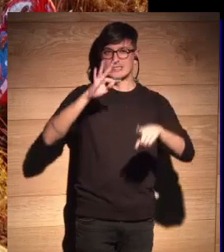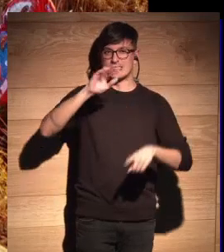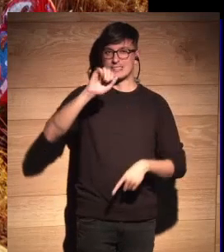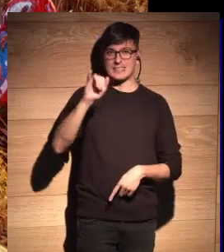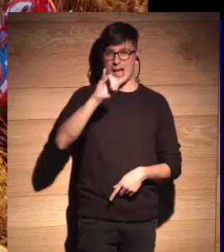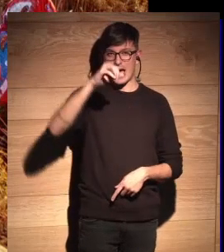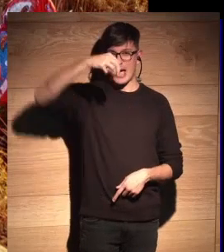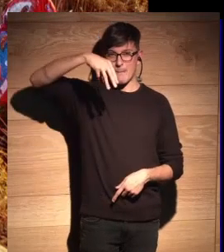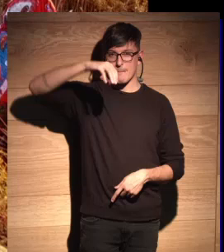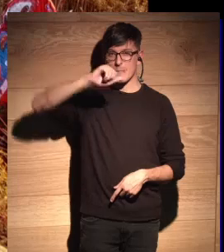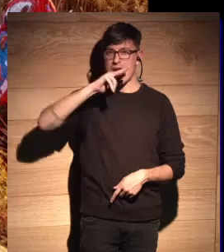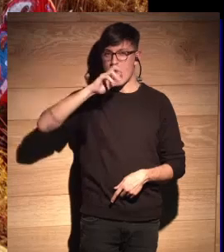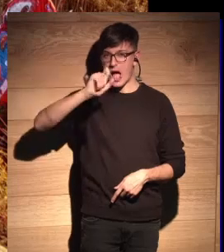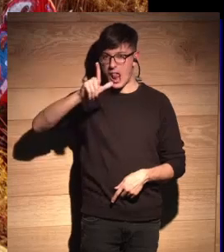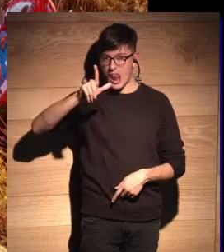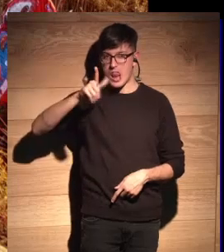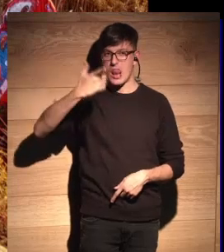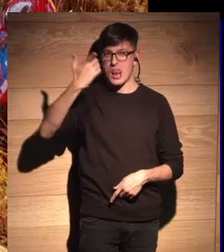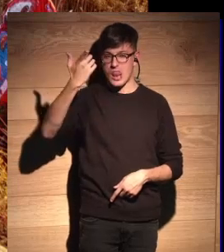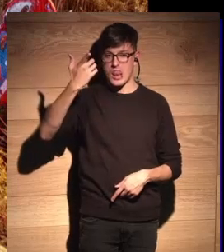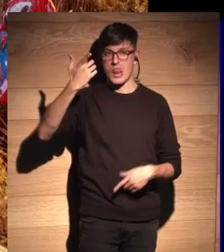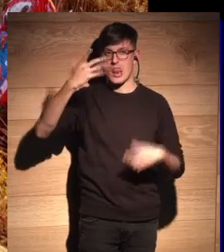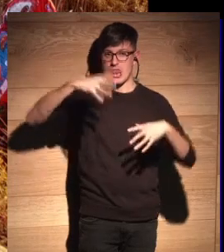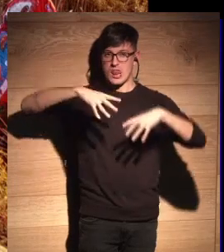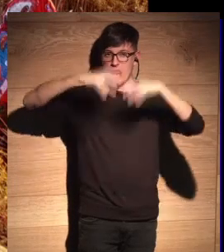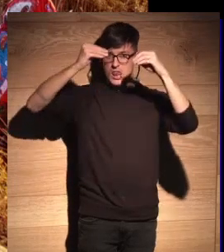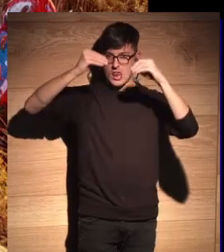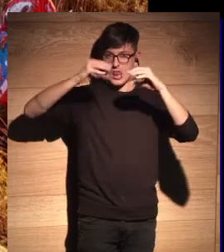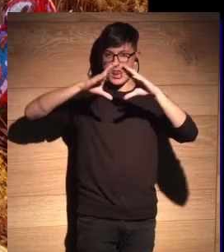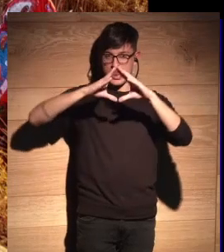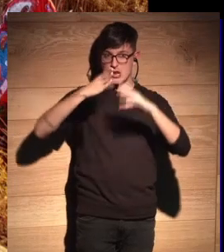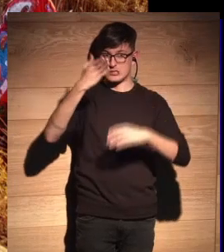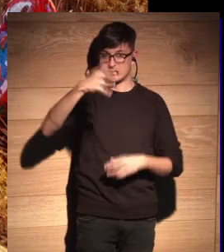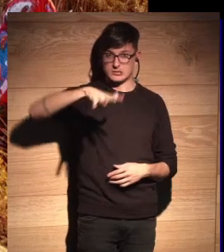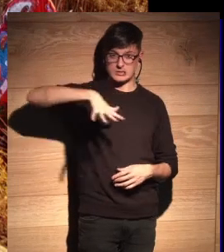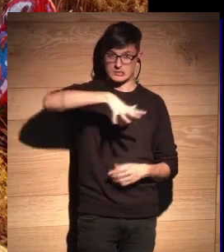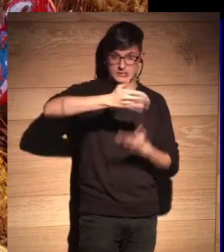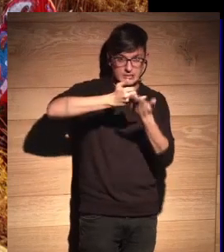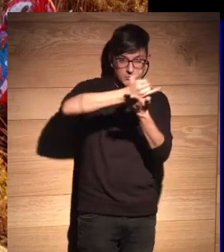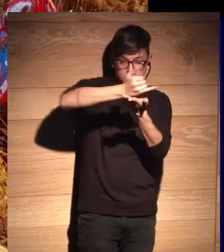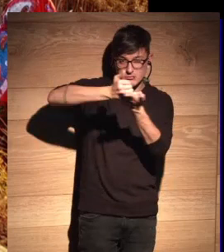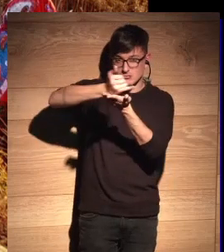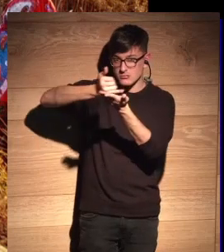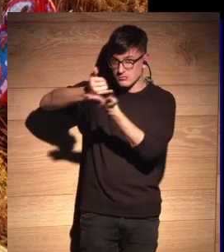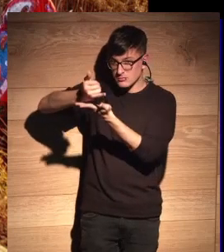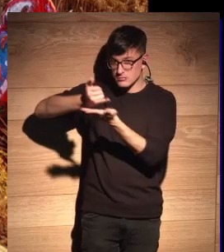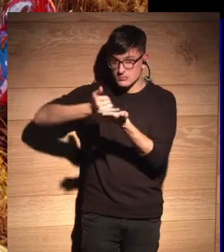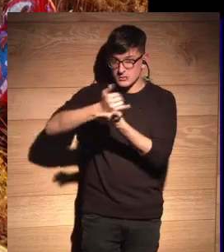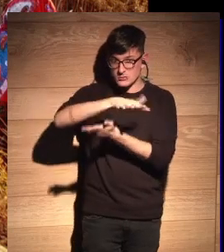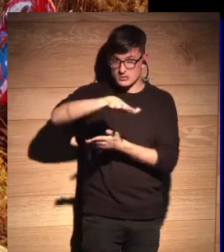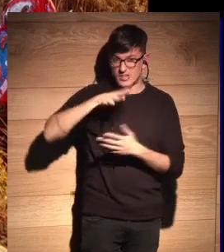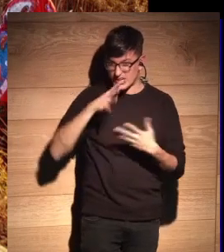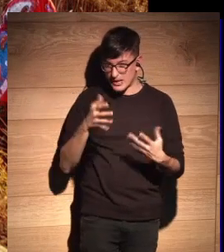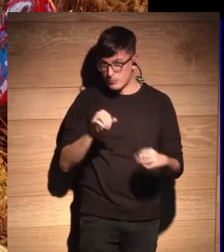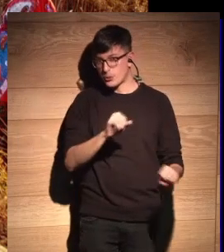that piece of land next to the Taj Mahal now is it's more of a protected area. This was I guess a wheat